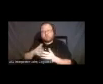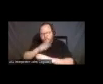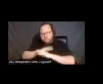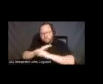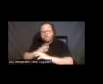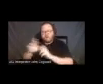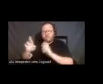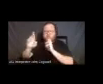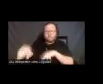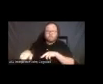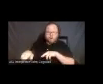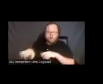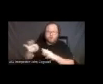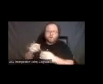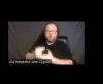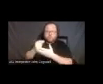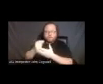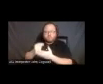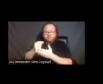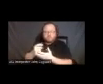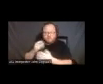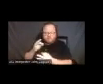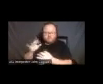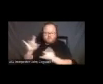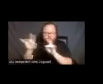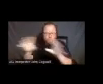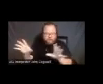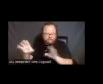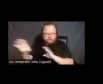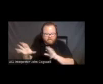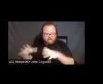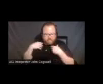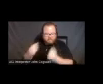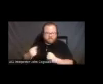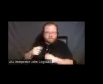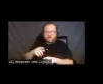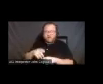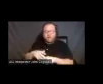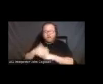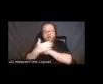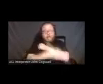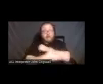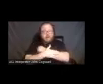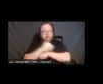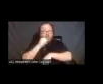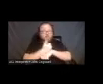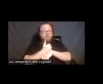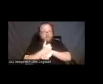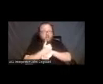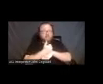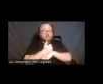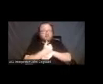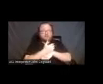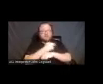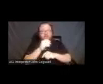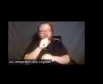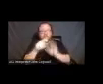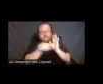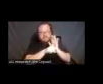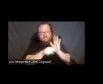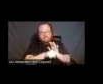treat behavioral health crises. Otherwise, county-based prevention and stigma